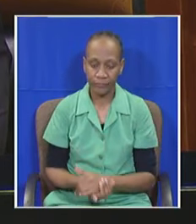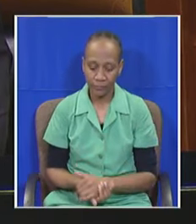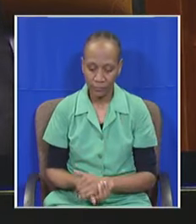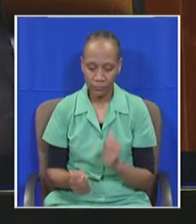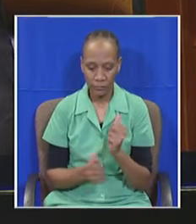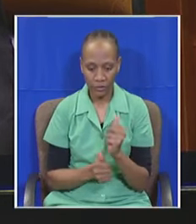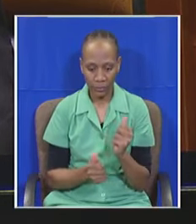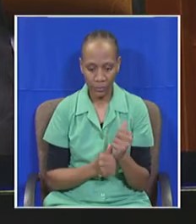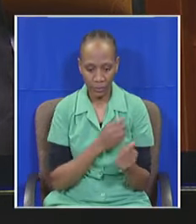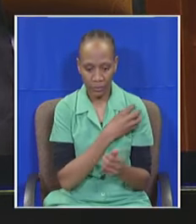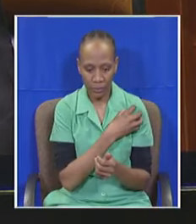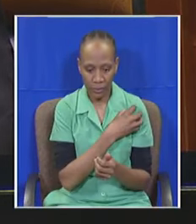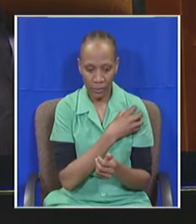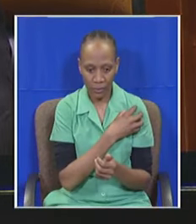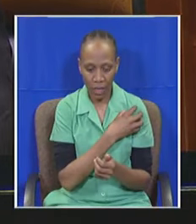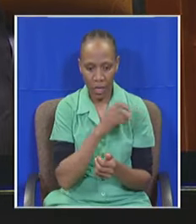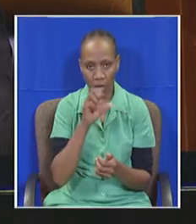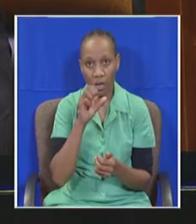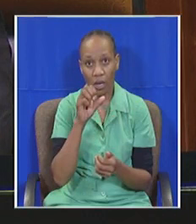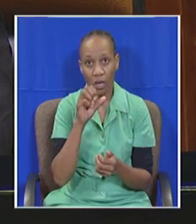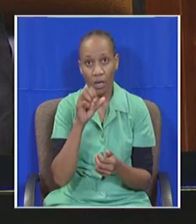Deputy Minister Chohan.